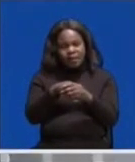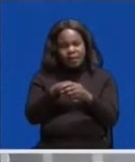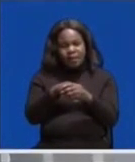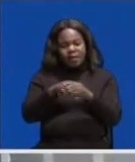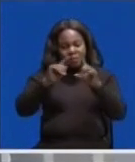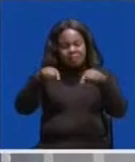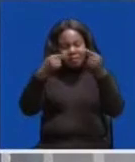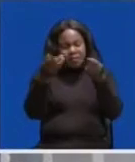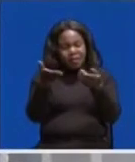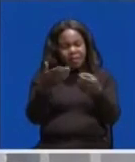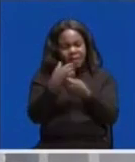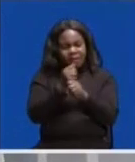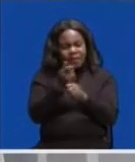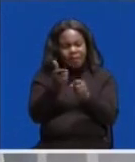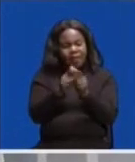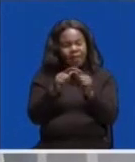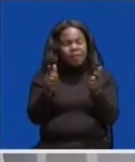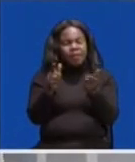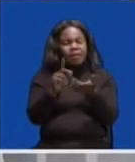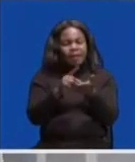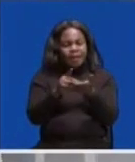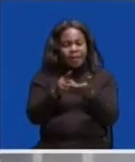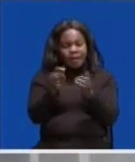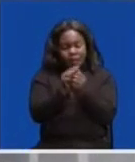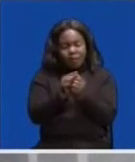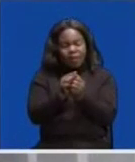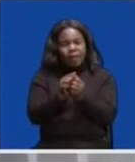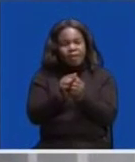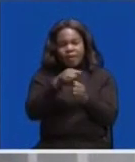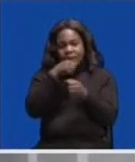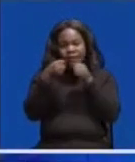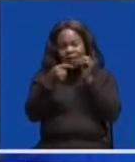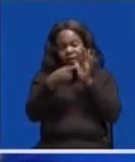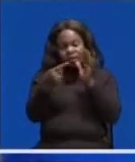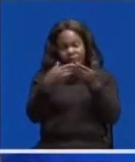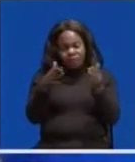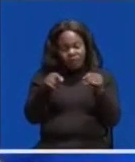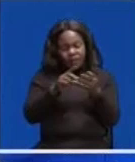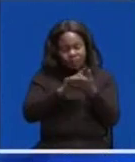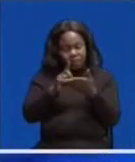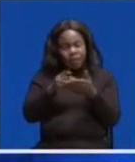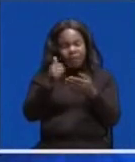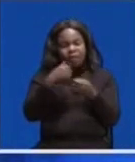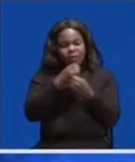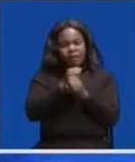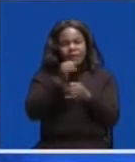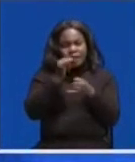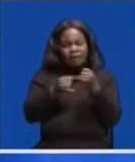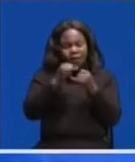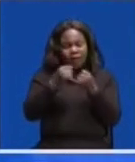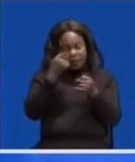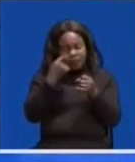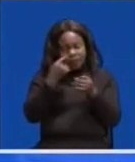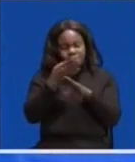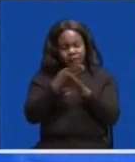plant. With Zambia Agriculture and Commercial Show opening this week, Dr. Sichilalu has conducted the final check before fairing his machine